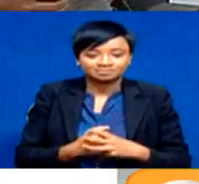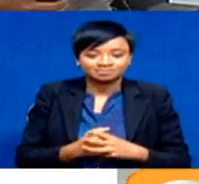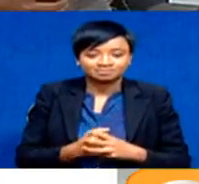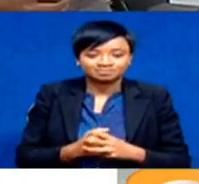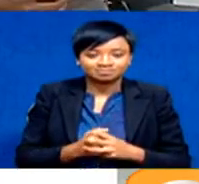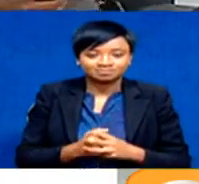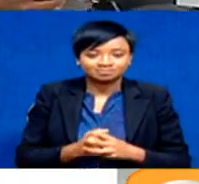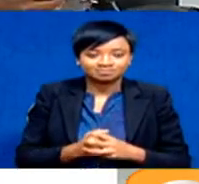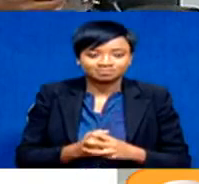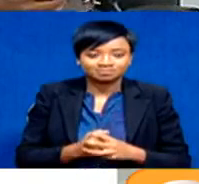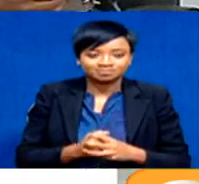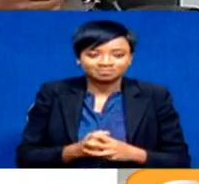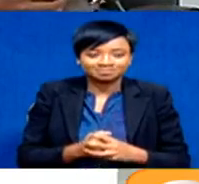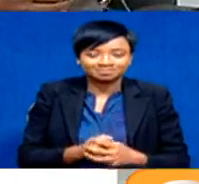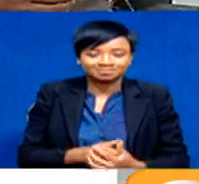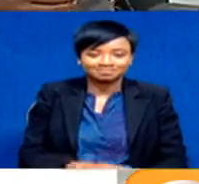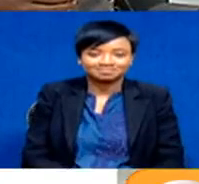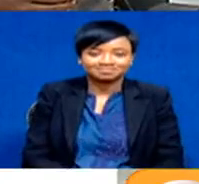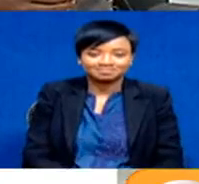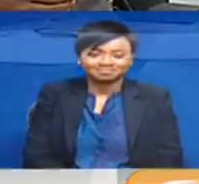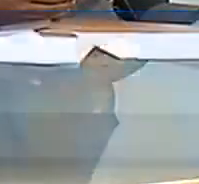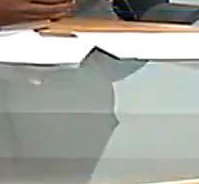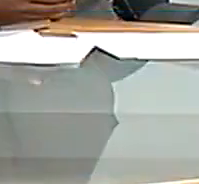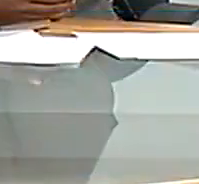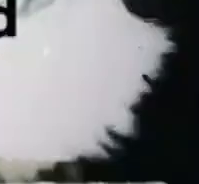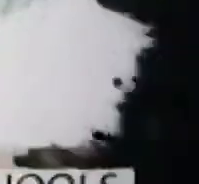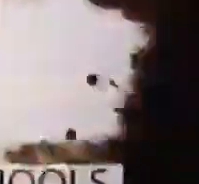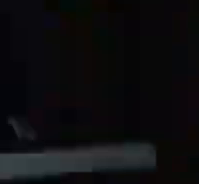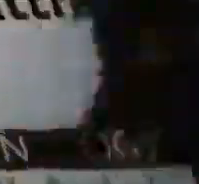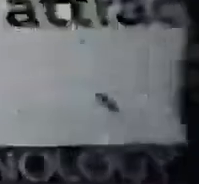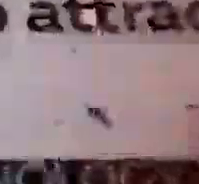and the latest happenings. Take a look.